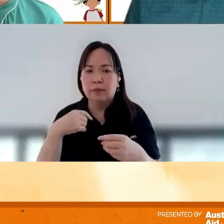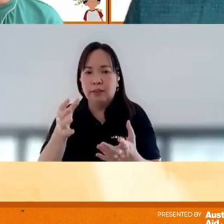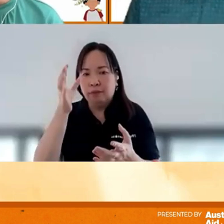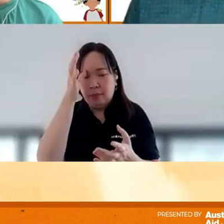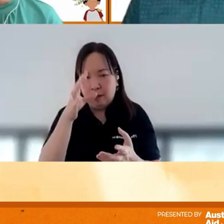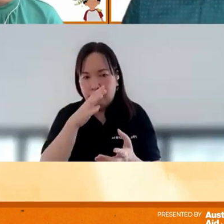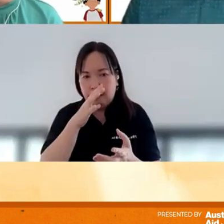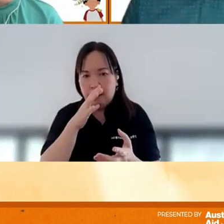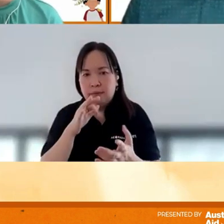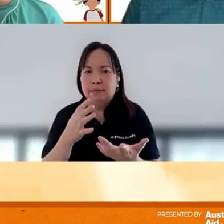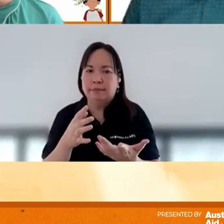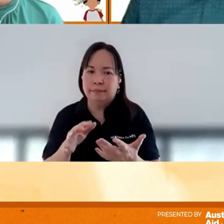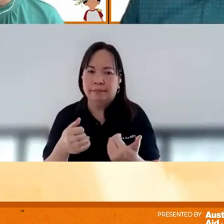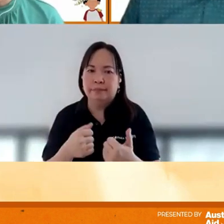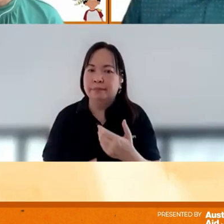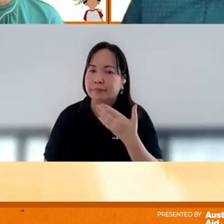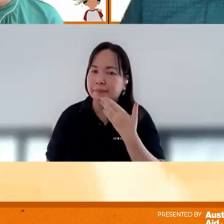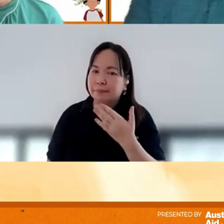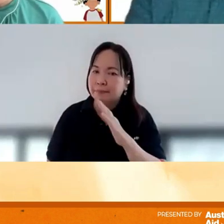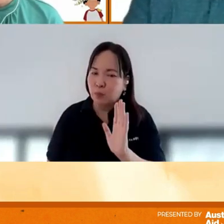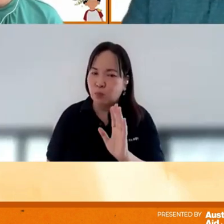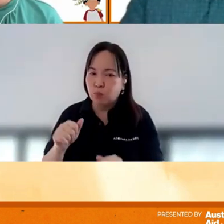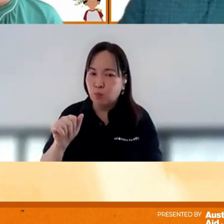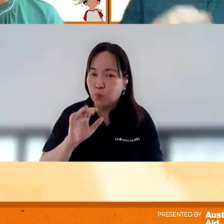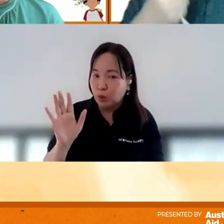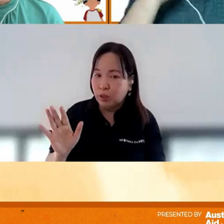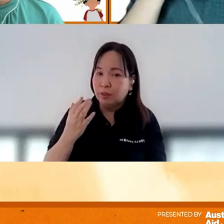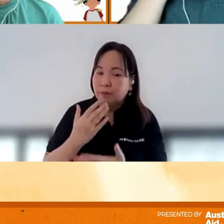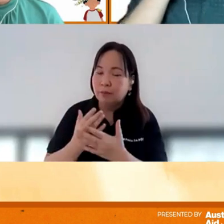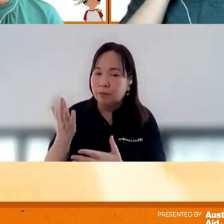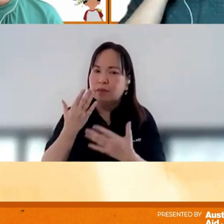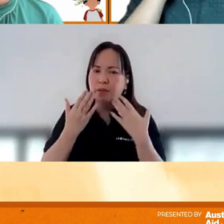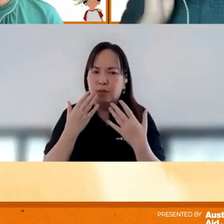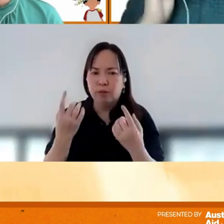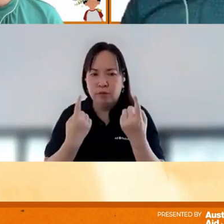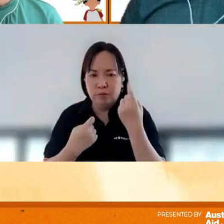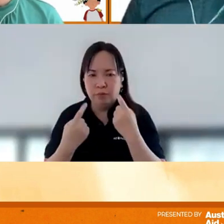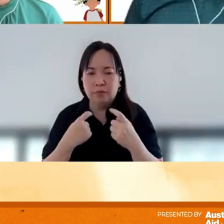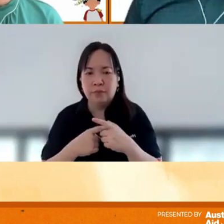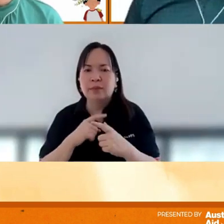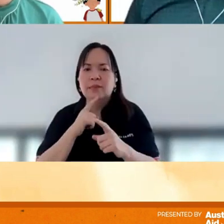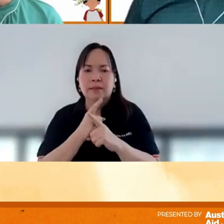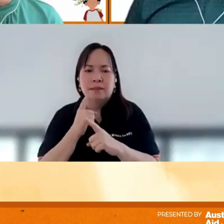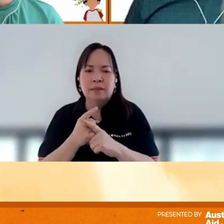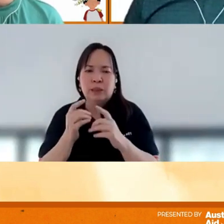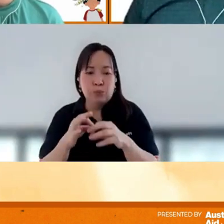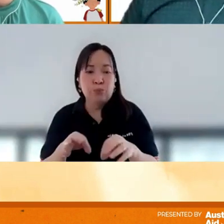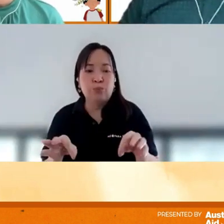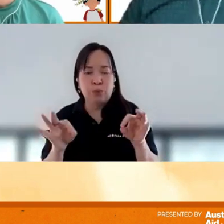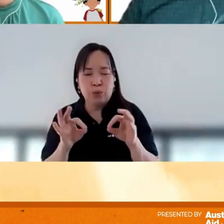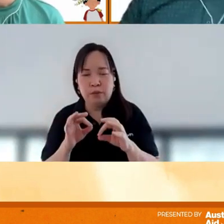morning, everyone. Thank you very much for that question, Dr. Cruz. Yeah, no, napaka-importante ngayon to have